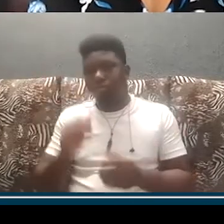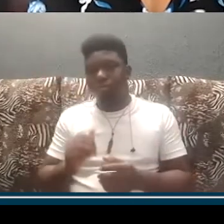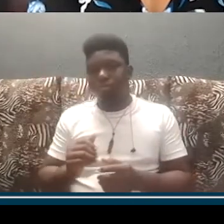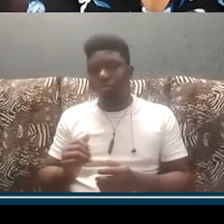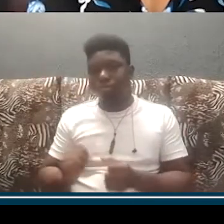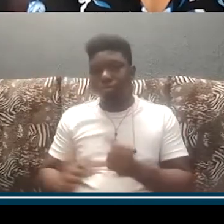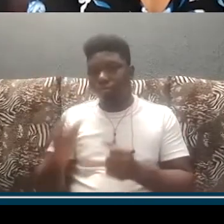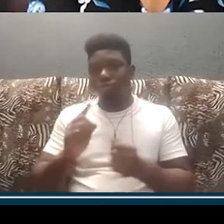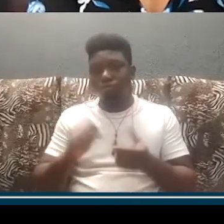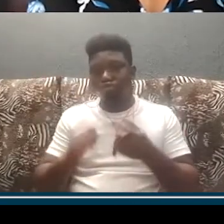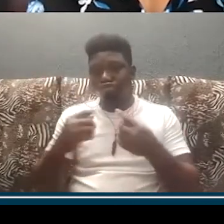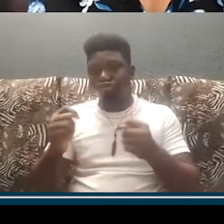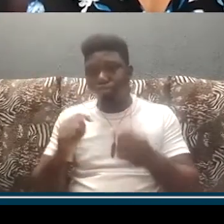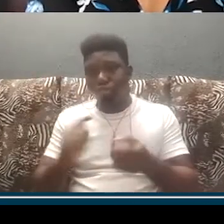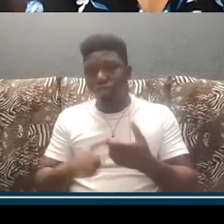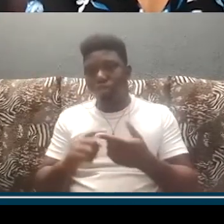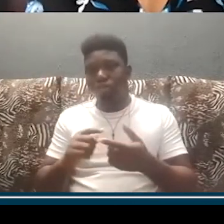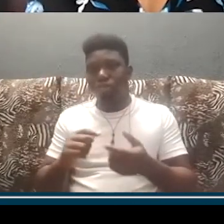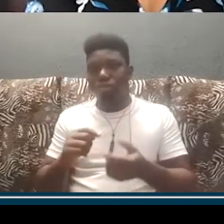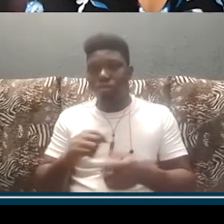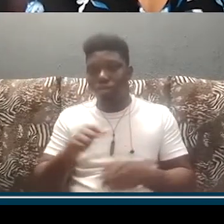level of ability to enjoy it.